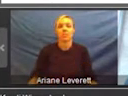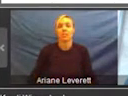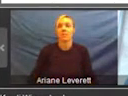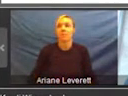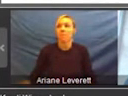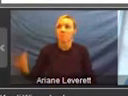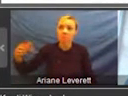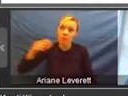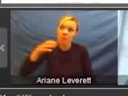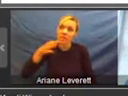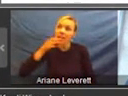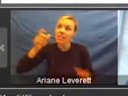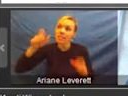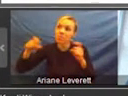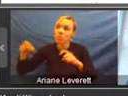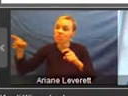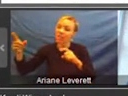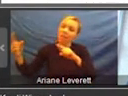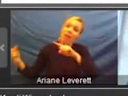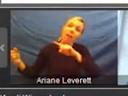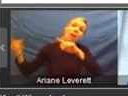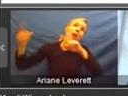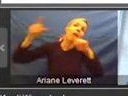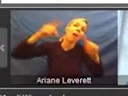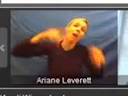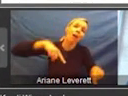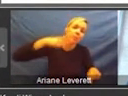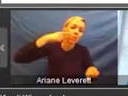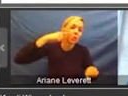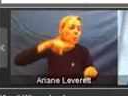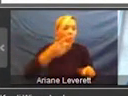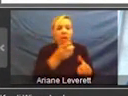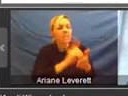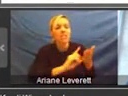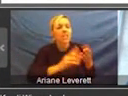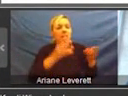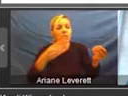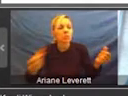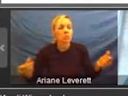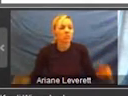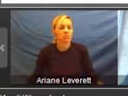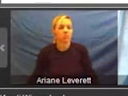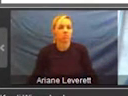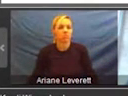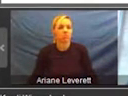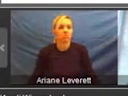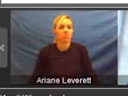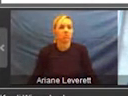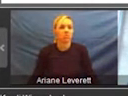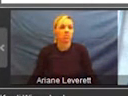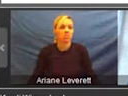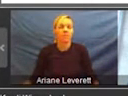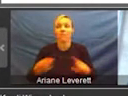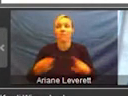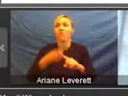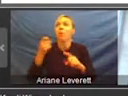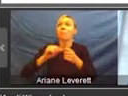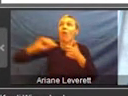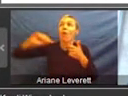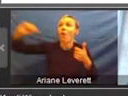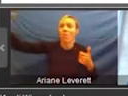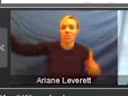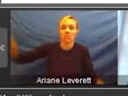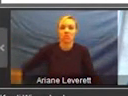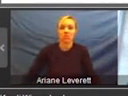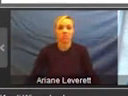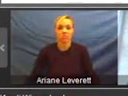like helicoptered in order to design solutions or even design them from the distance, which is not really sustainable. Whereas